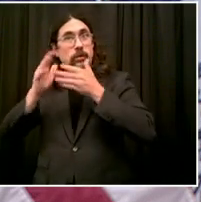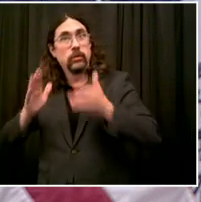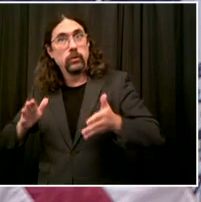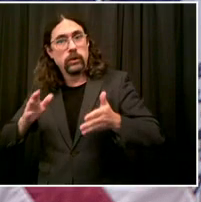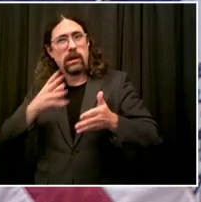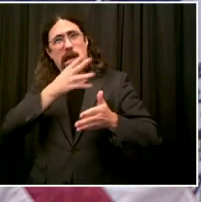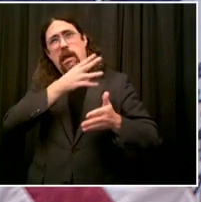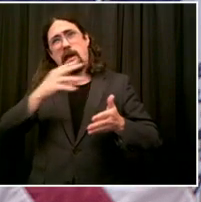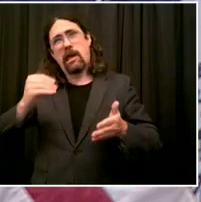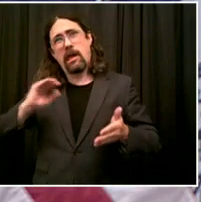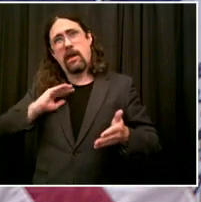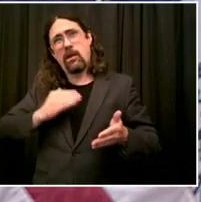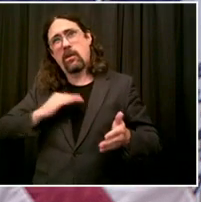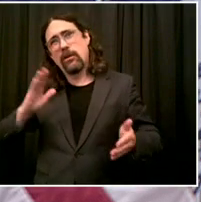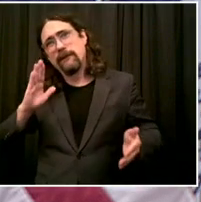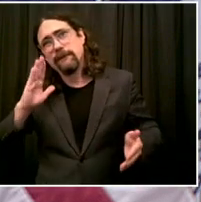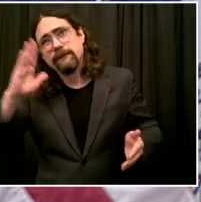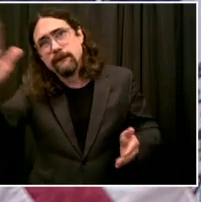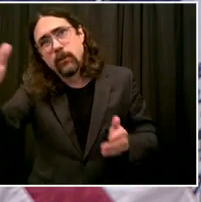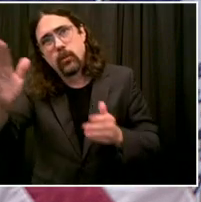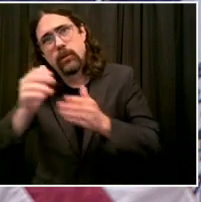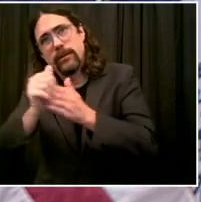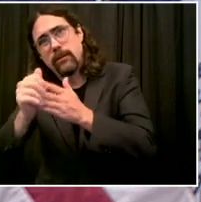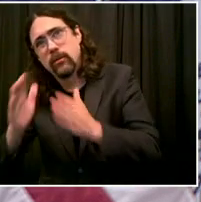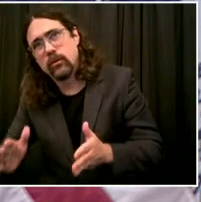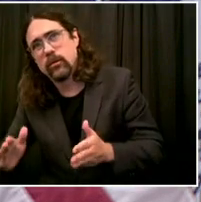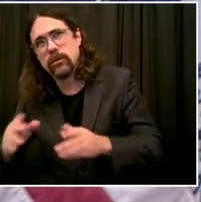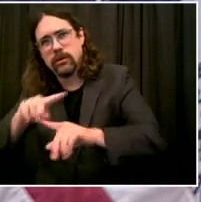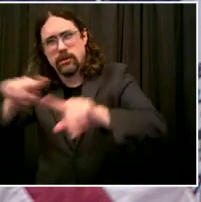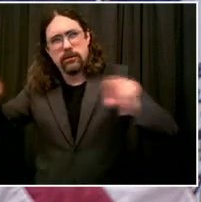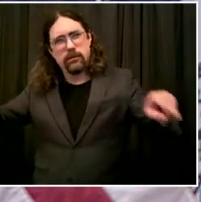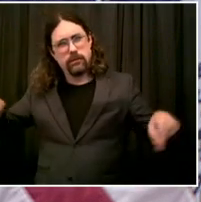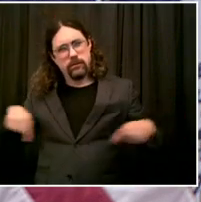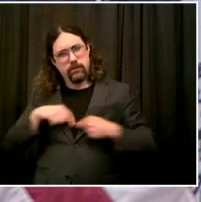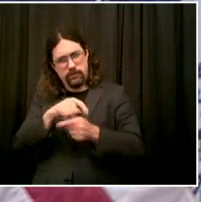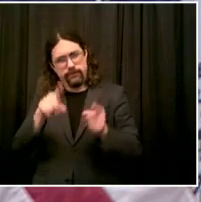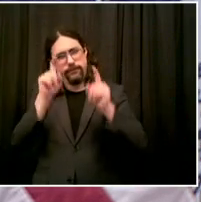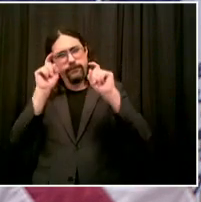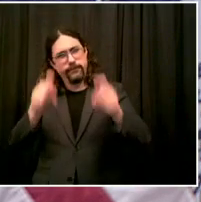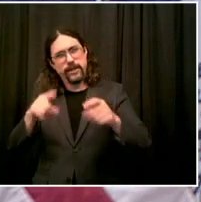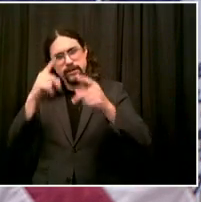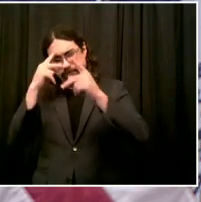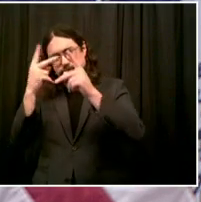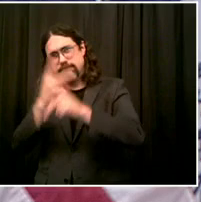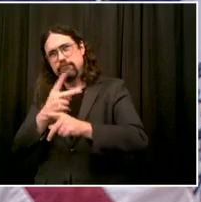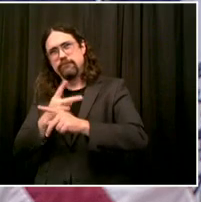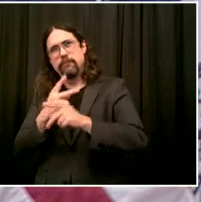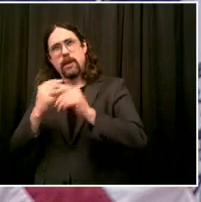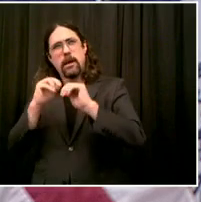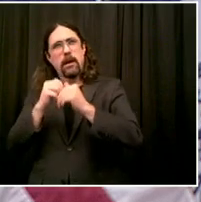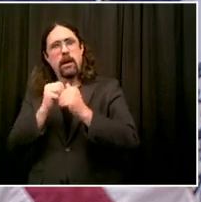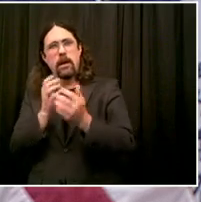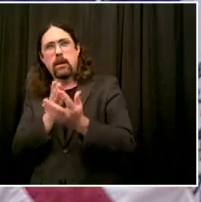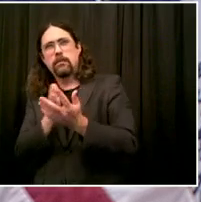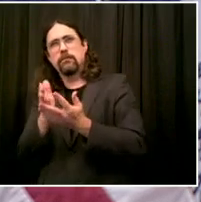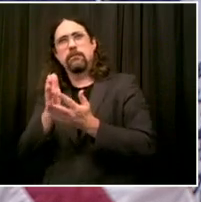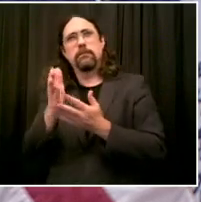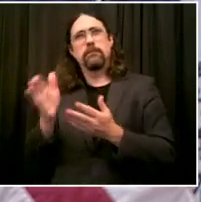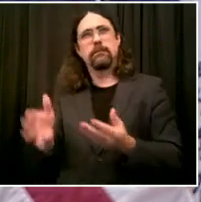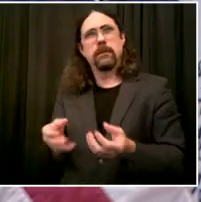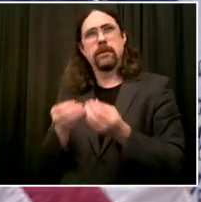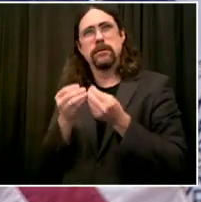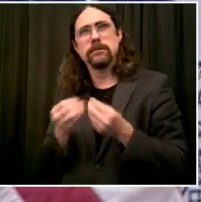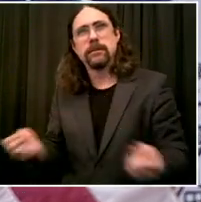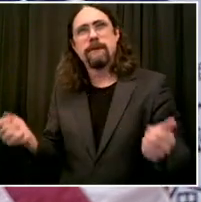So choose wisely, but most importantly, cast your vote today, and that will help us all move forward. Thank you, everyone.